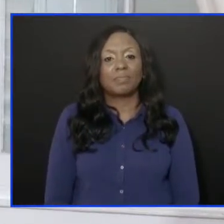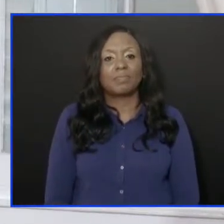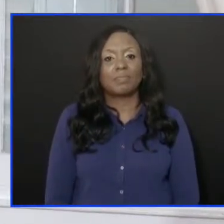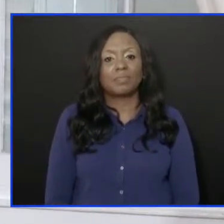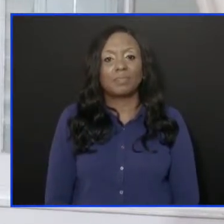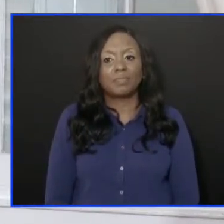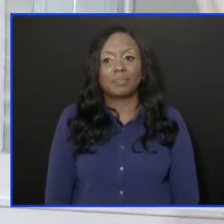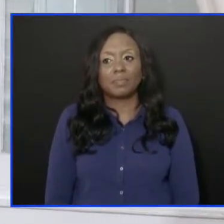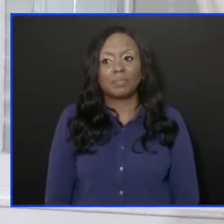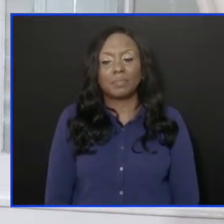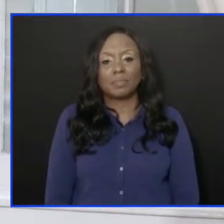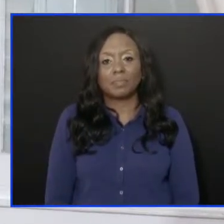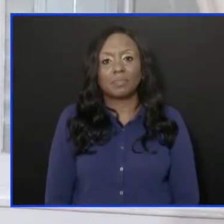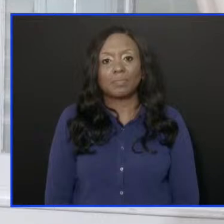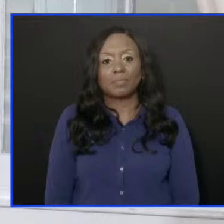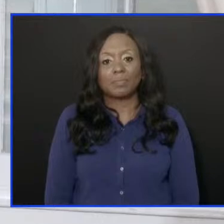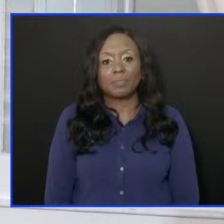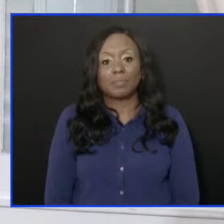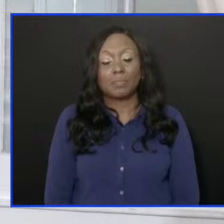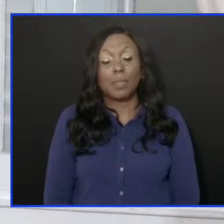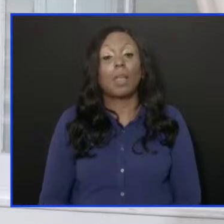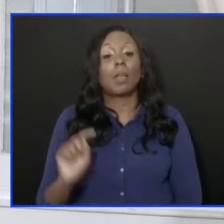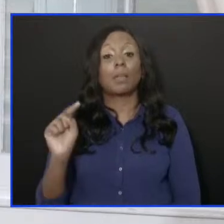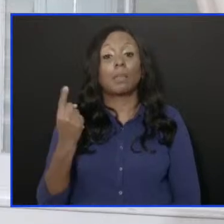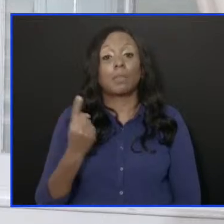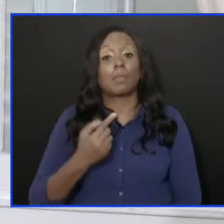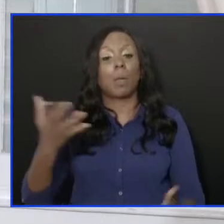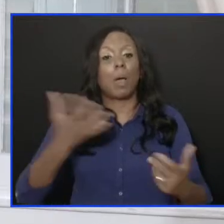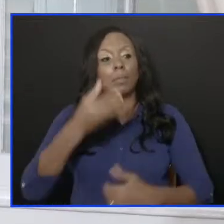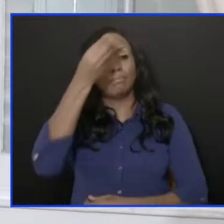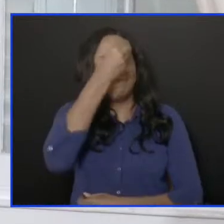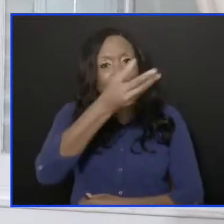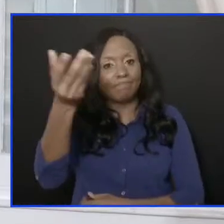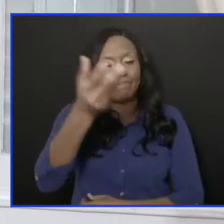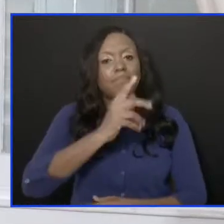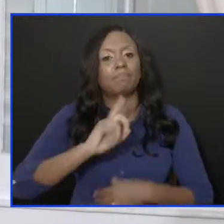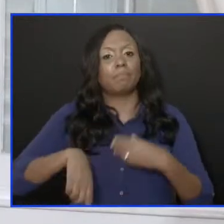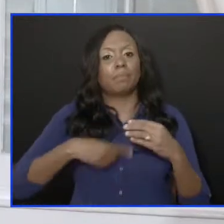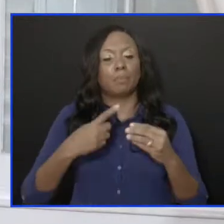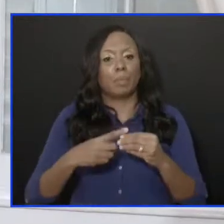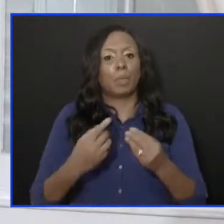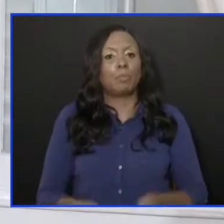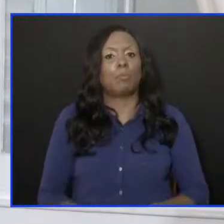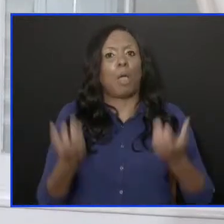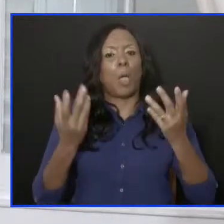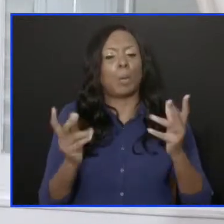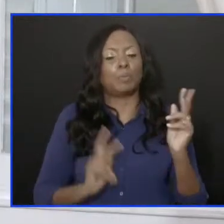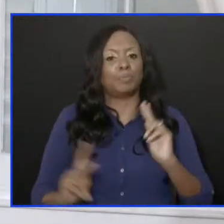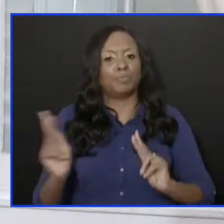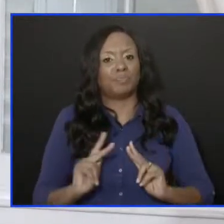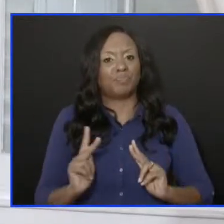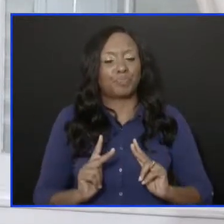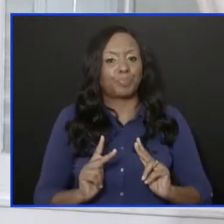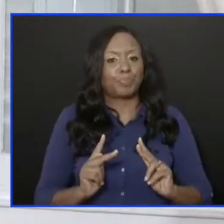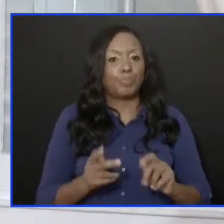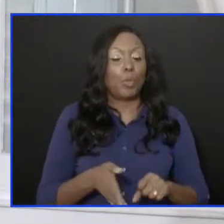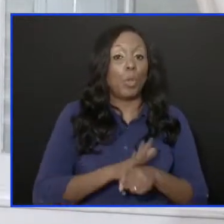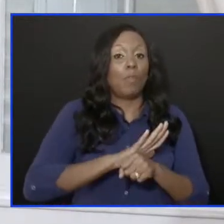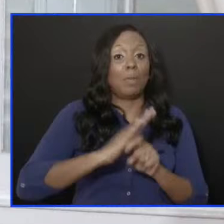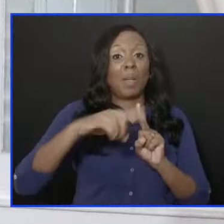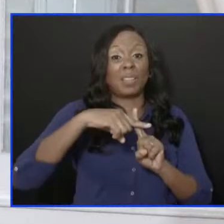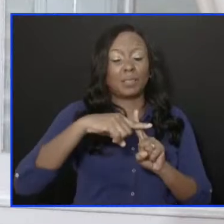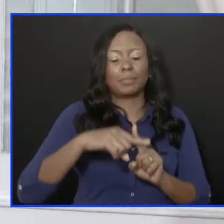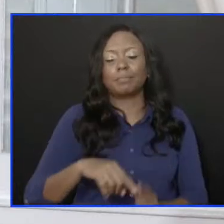do basically is to give you the stats for today in relation to cases. The Best Dos Santos